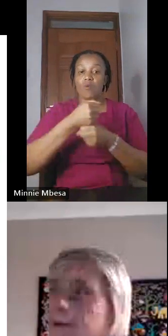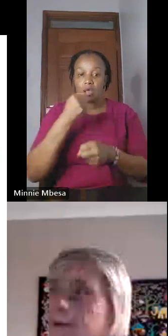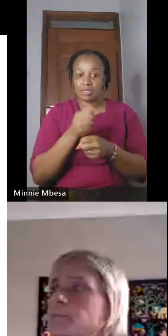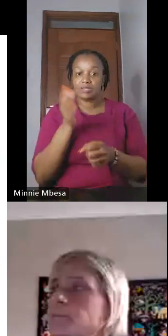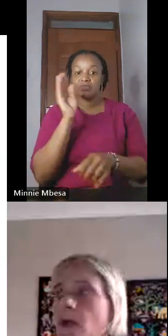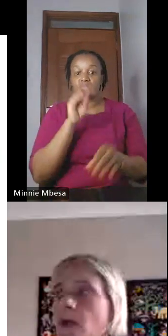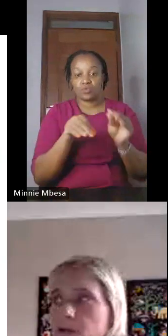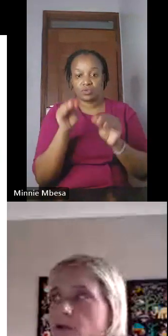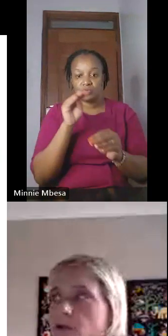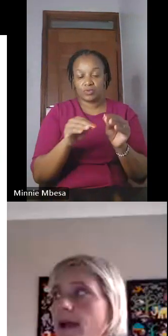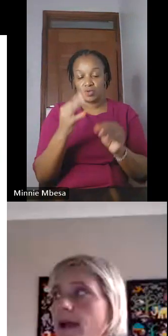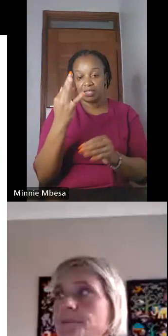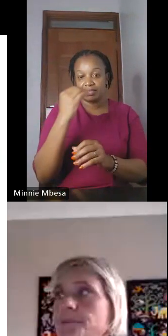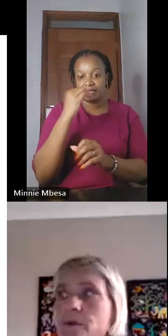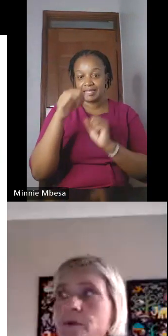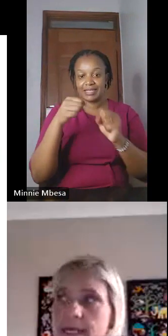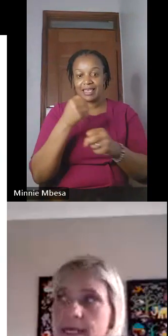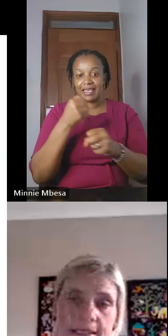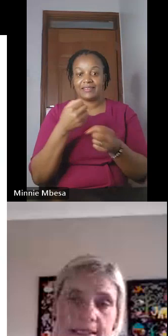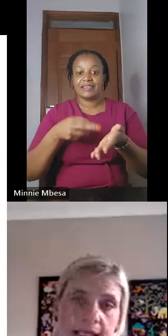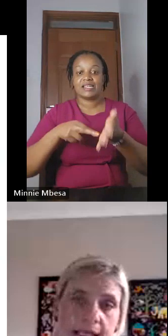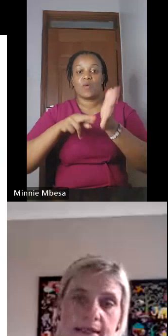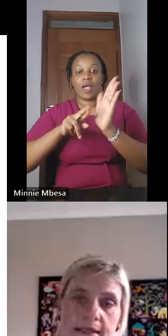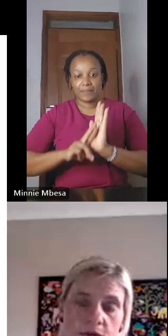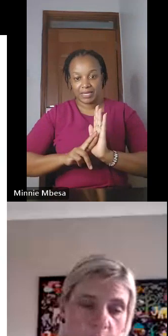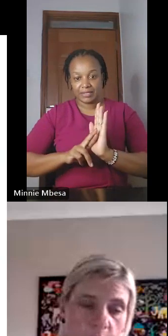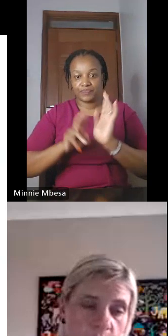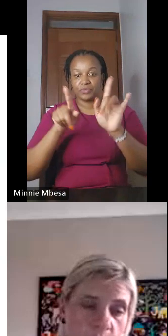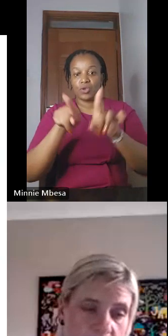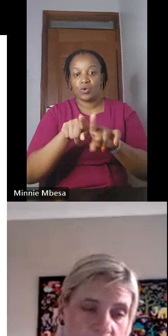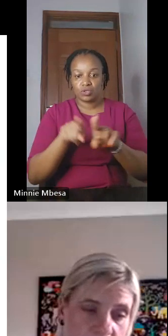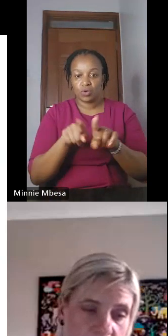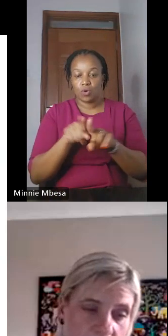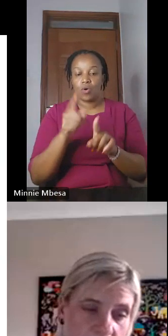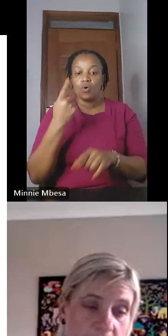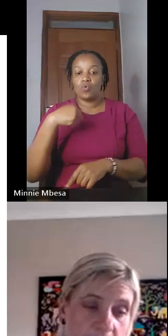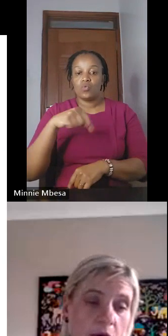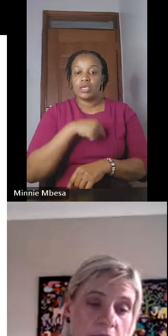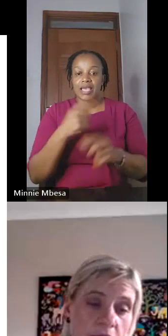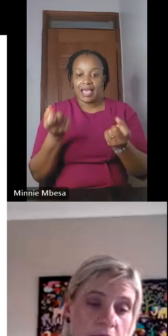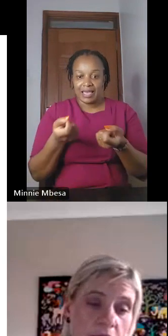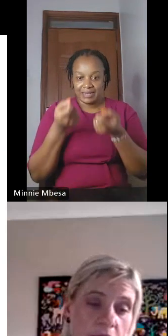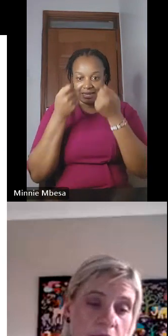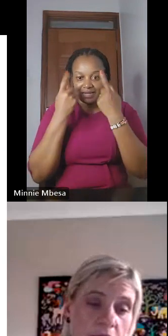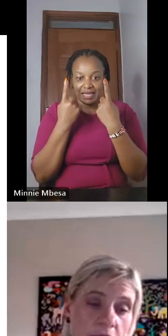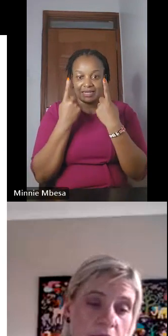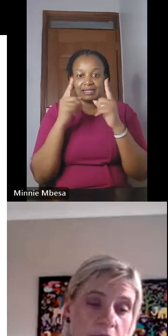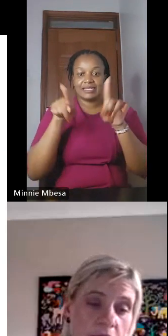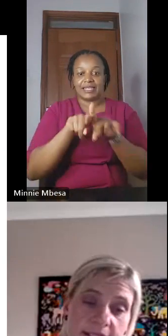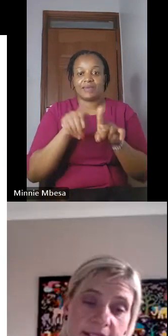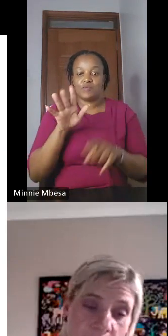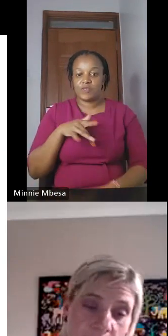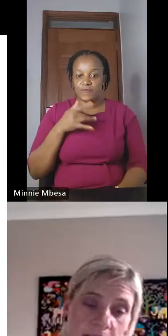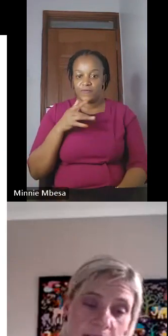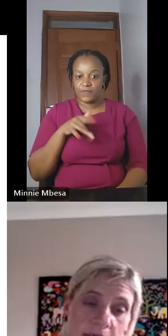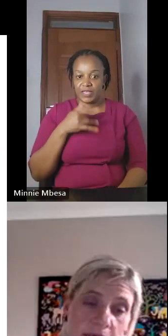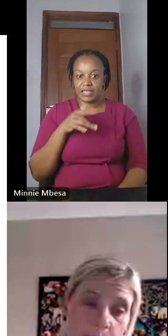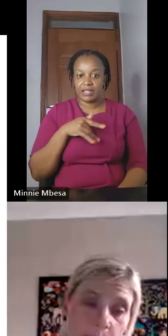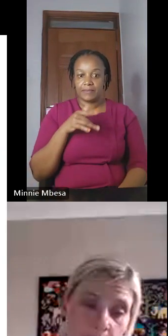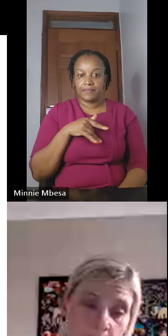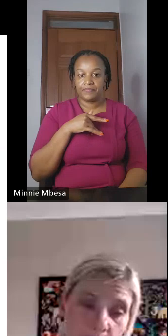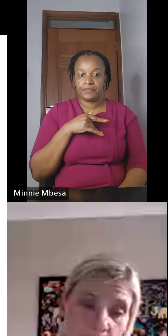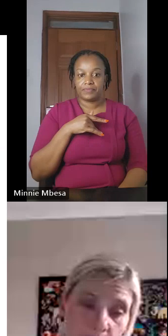requirement. Also, we understand, or we feel that on the continent there is a gap